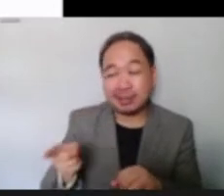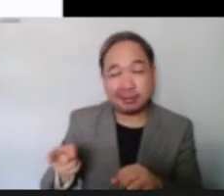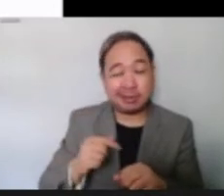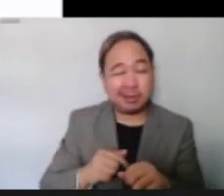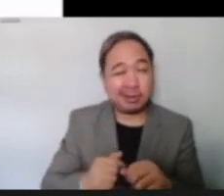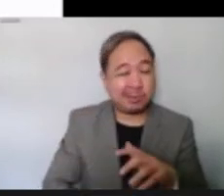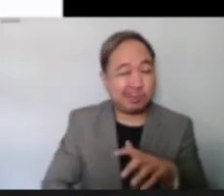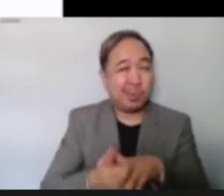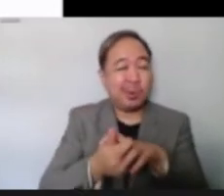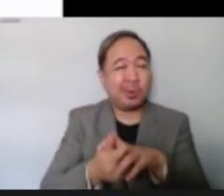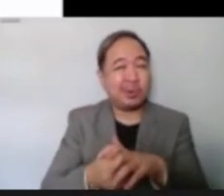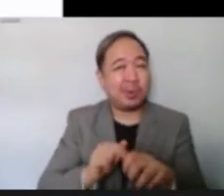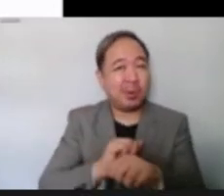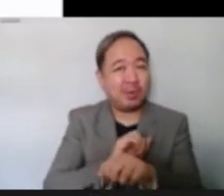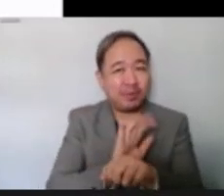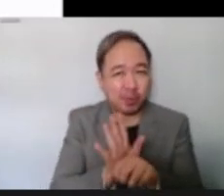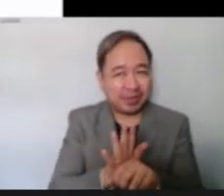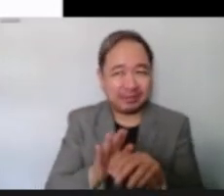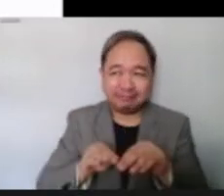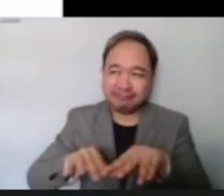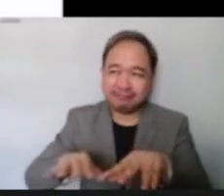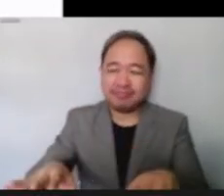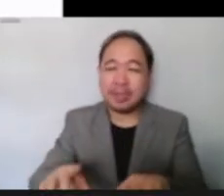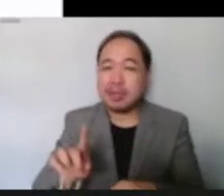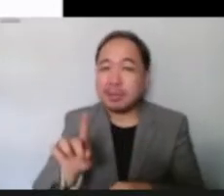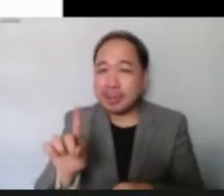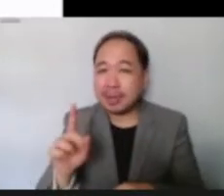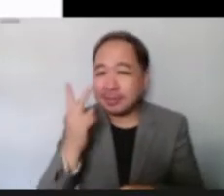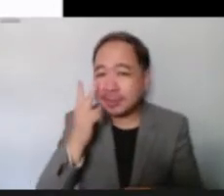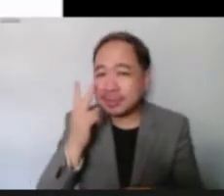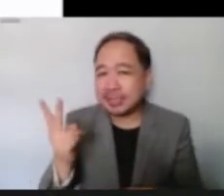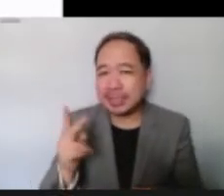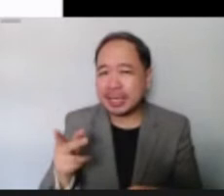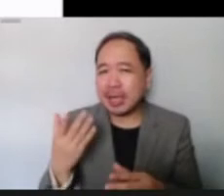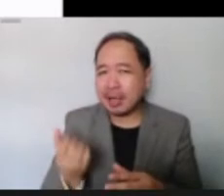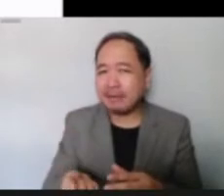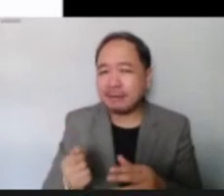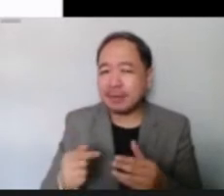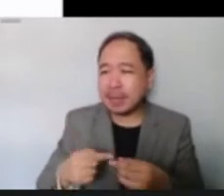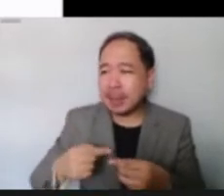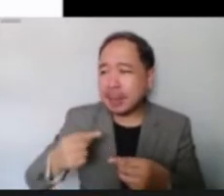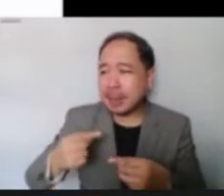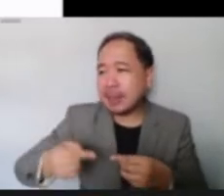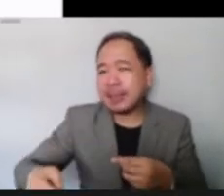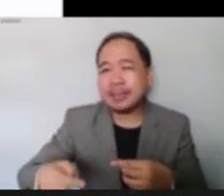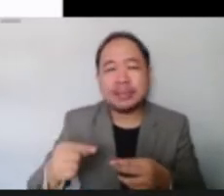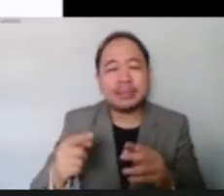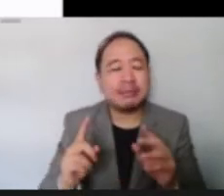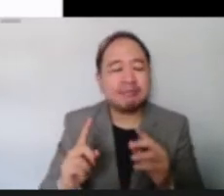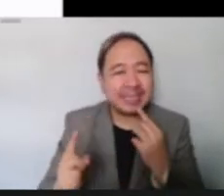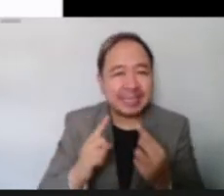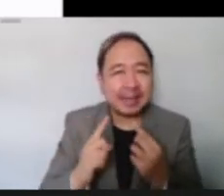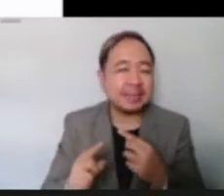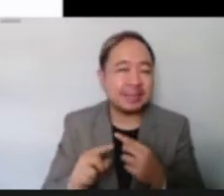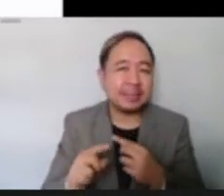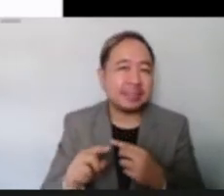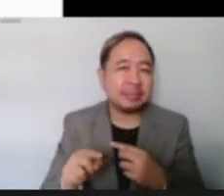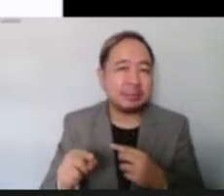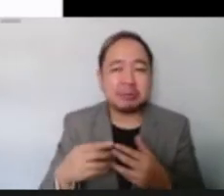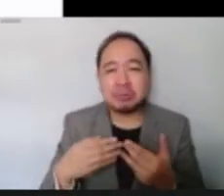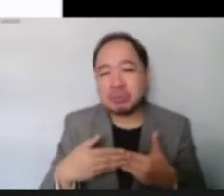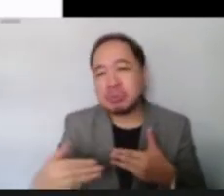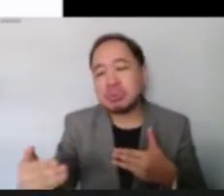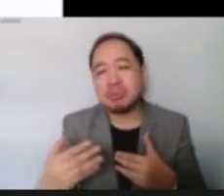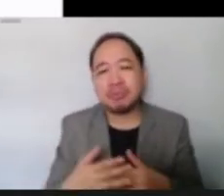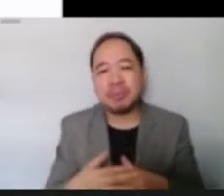on the current steps and what is coming up in the next few days and weeks in June we had the fourth meeting of negotiation